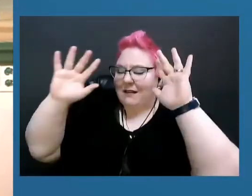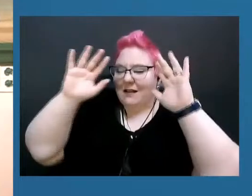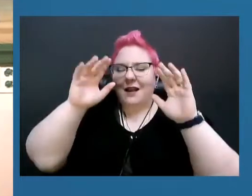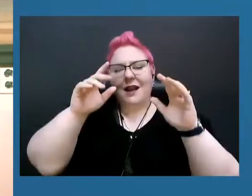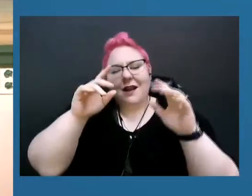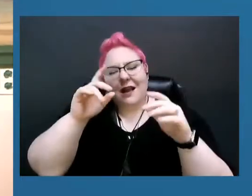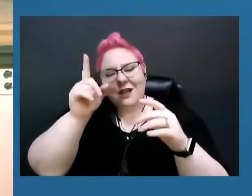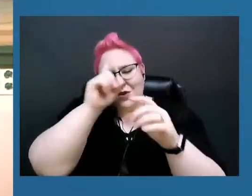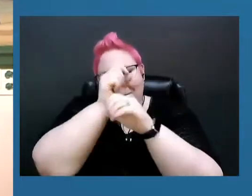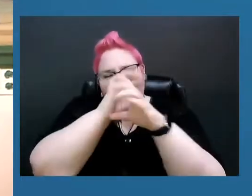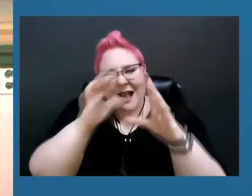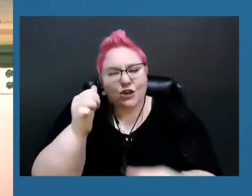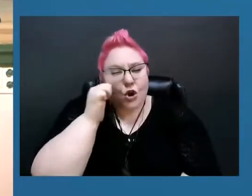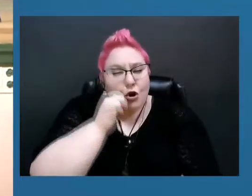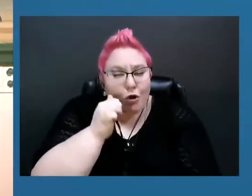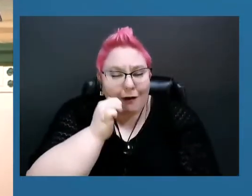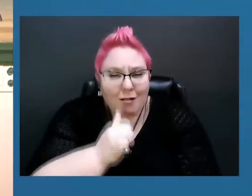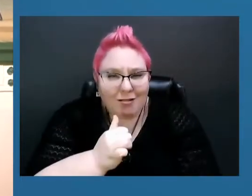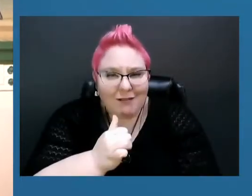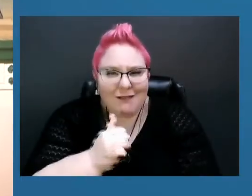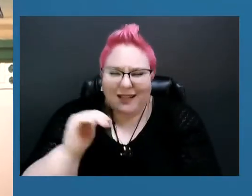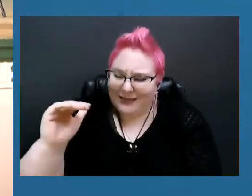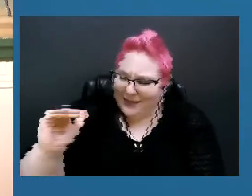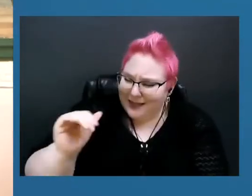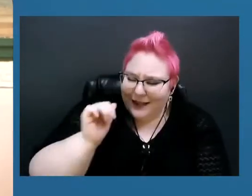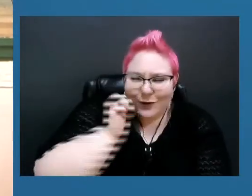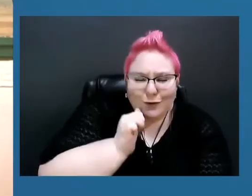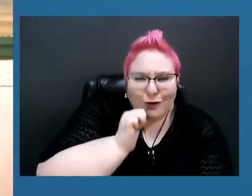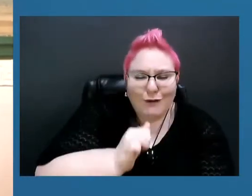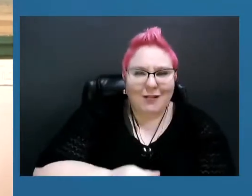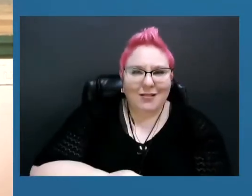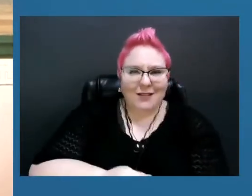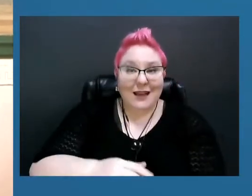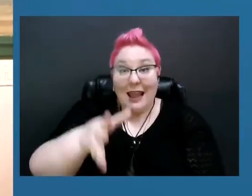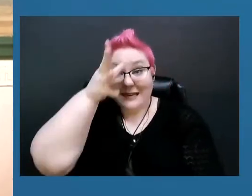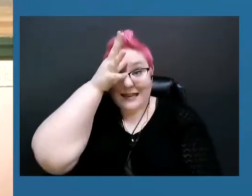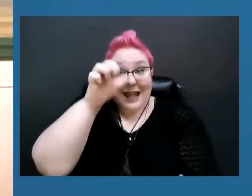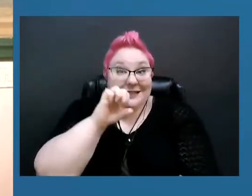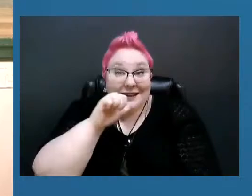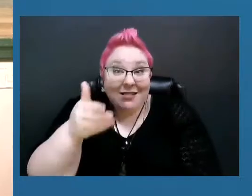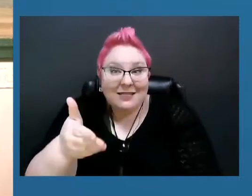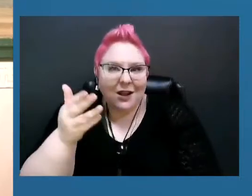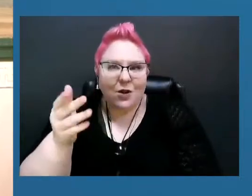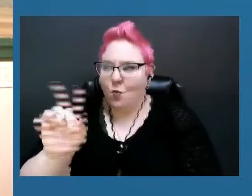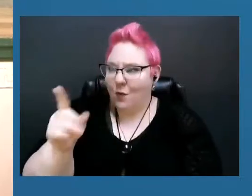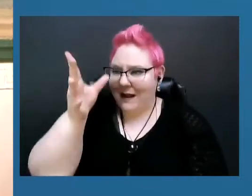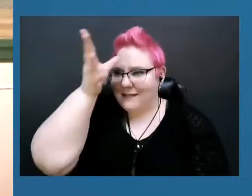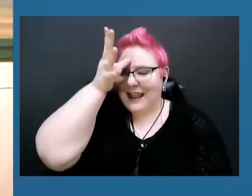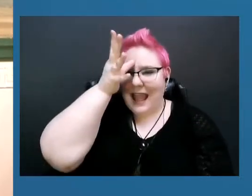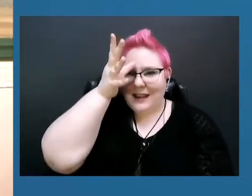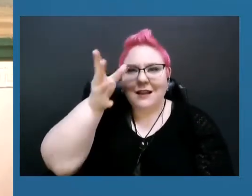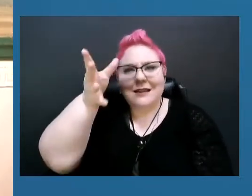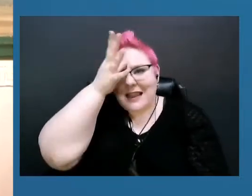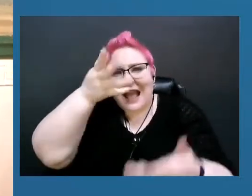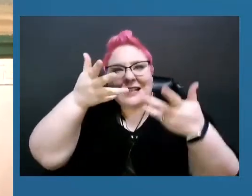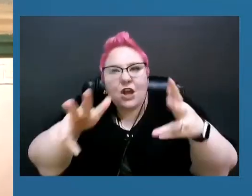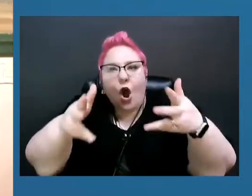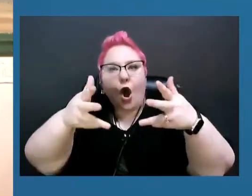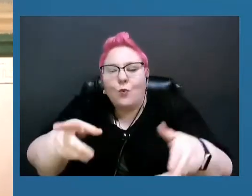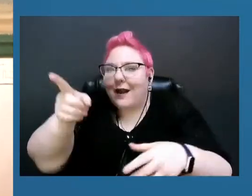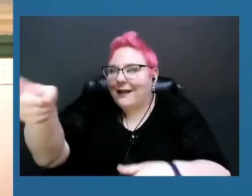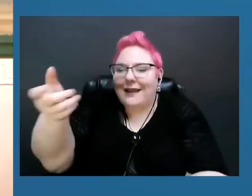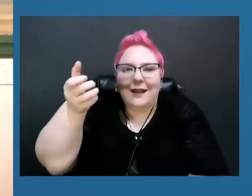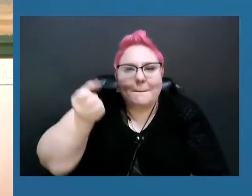trauma on a little girl to see that. And dad's not home because where's dad? Dad's already out milking the cows